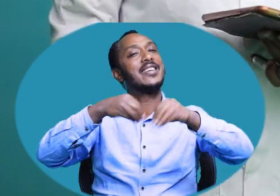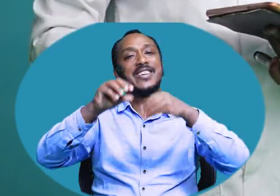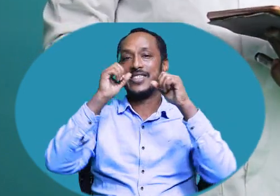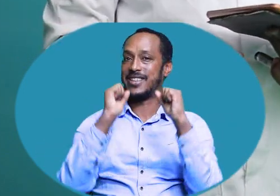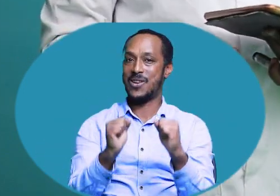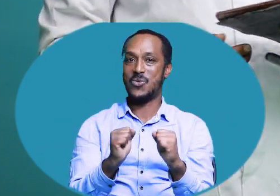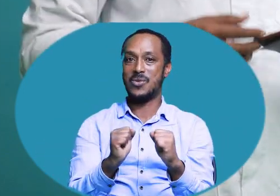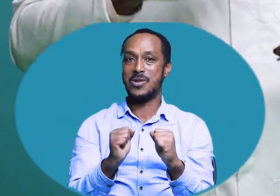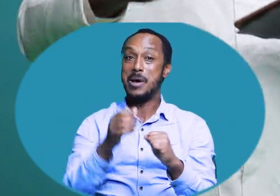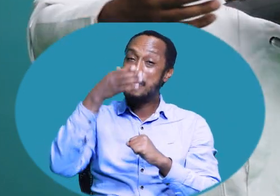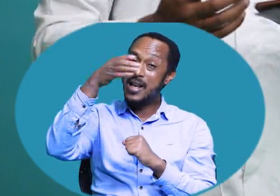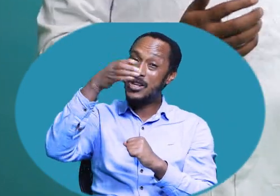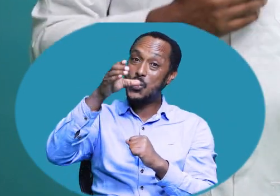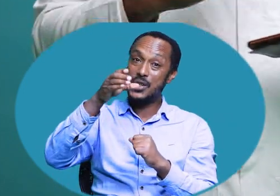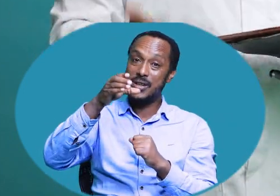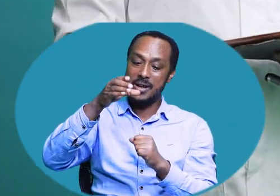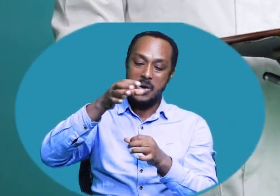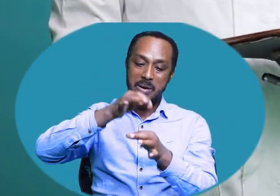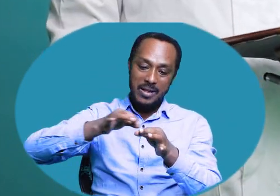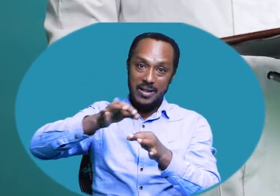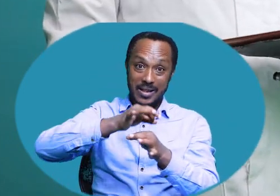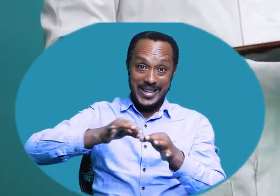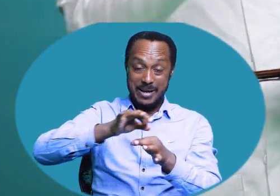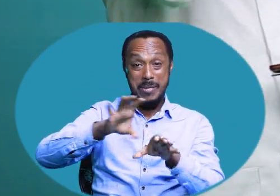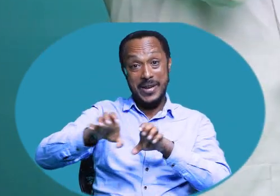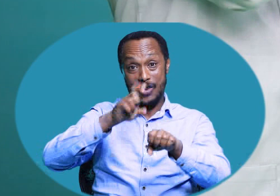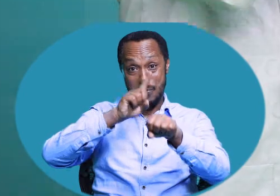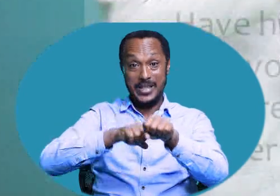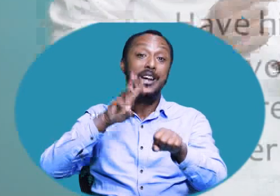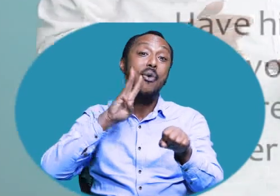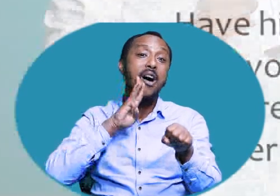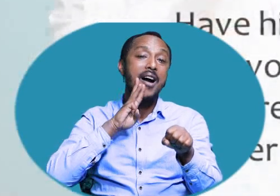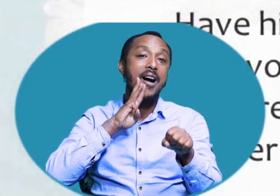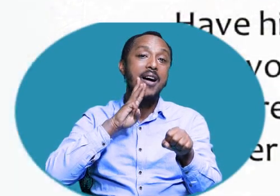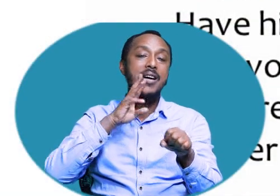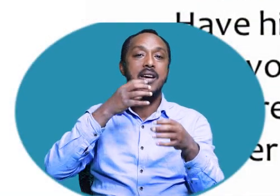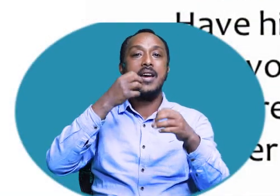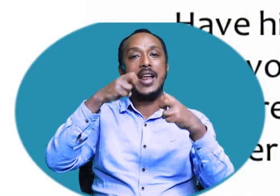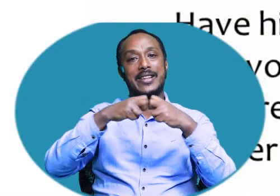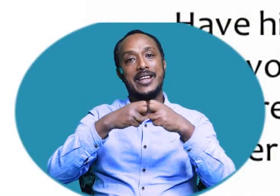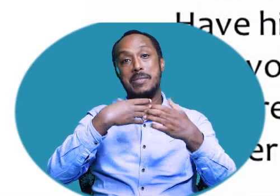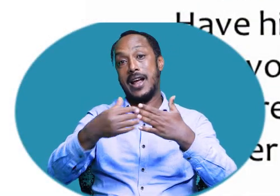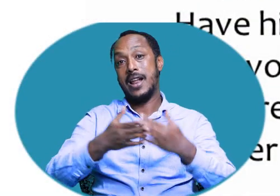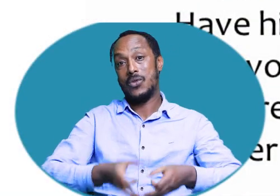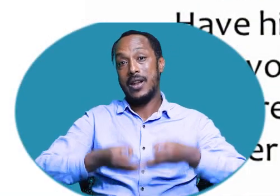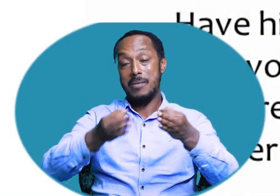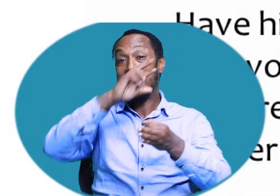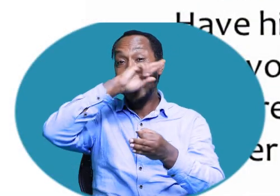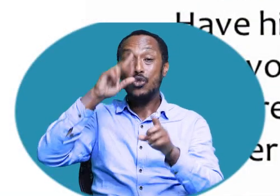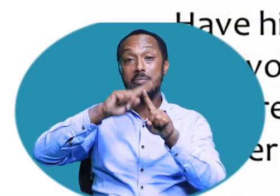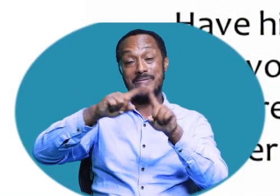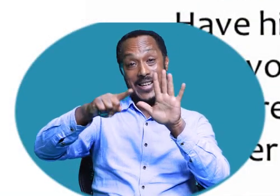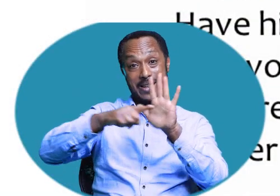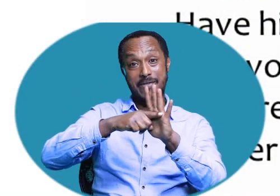moving. Cations and anions are freely moving. This is another property of ionic compounds. The other one,